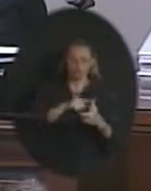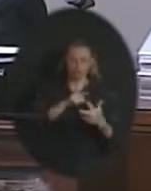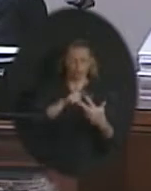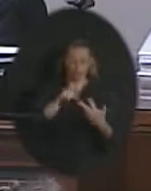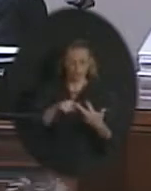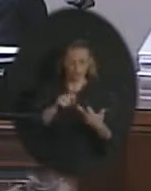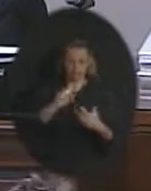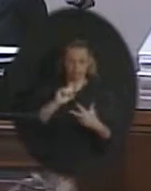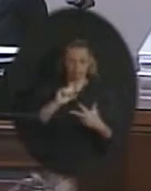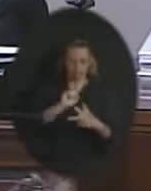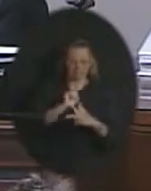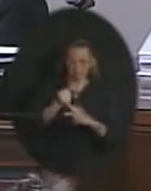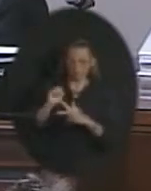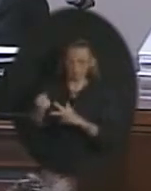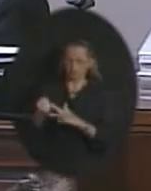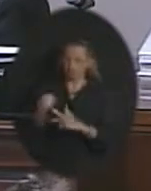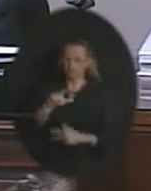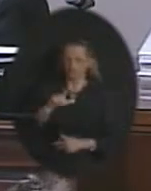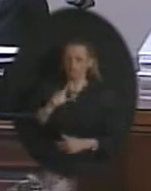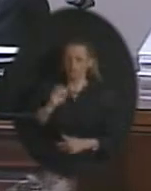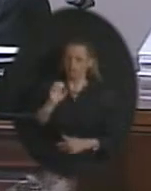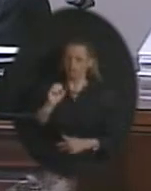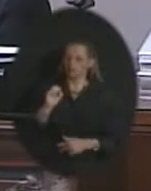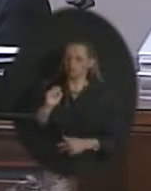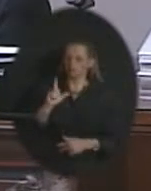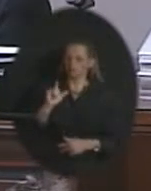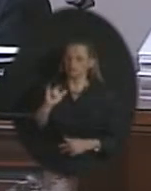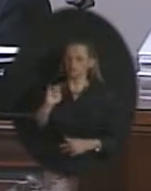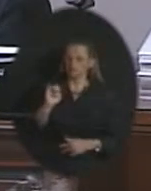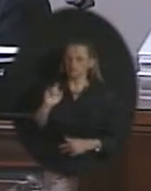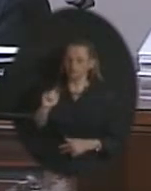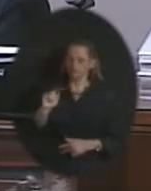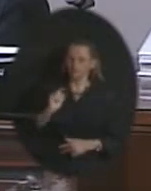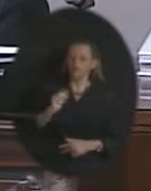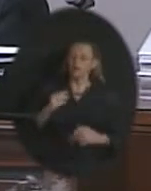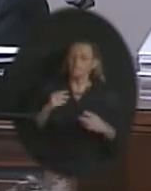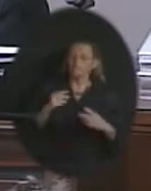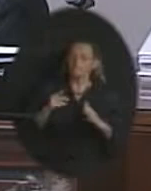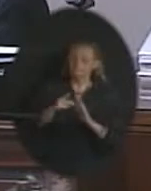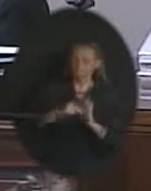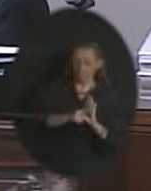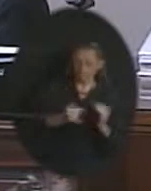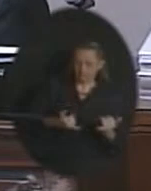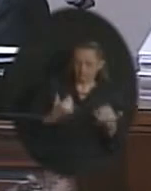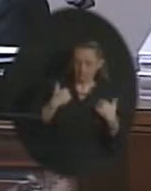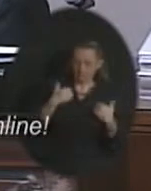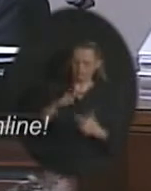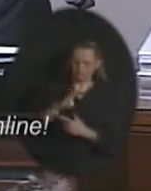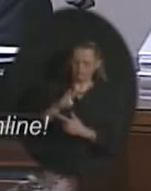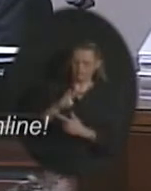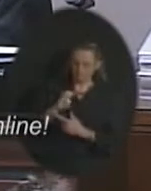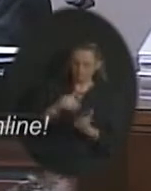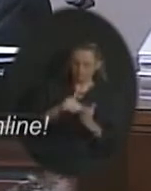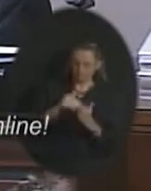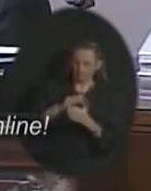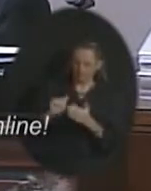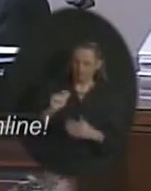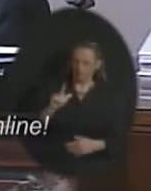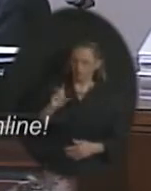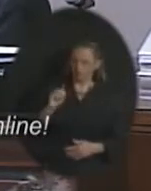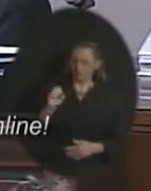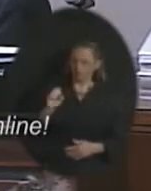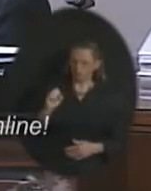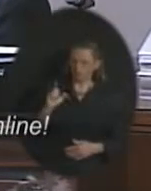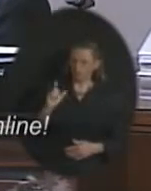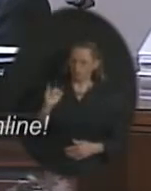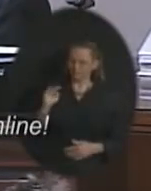loss limit, because our policy has what we call a $400 million loss limit. It's per occurrence. So the worst case